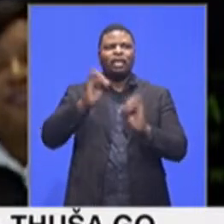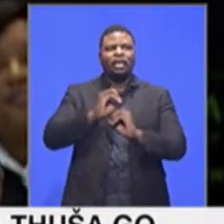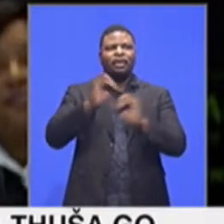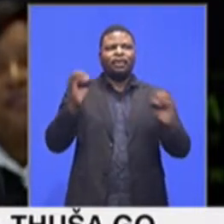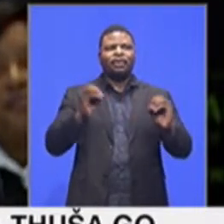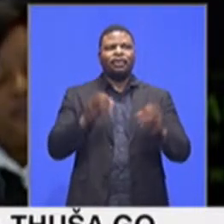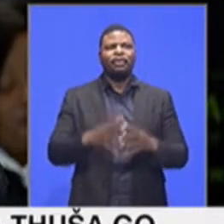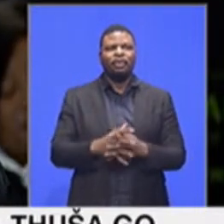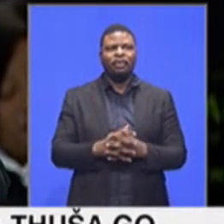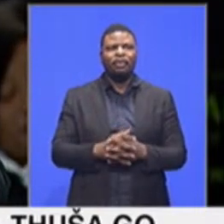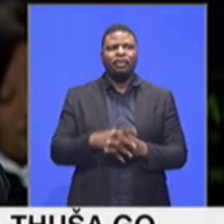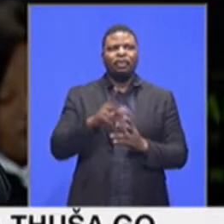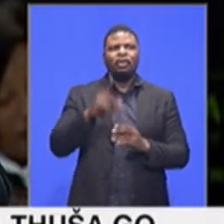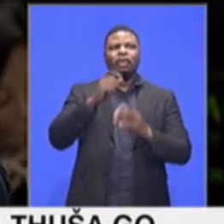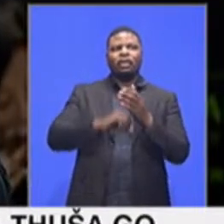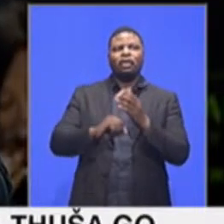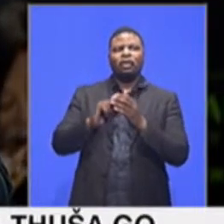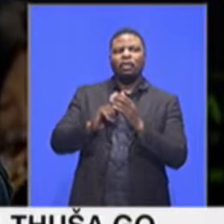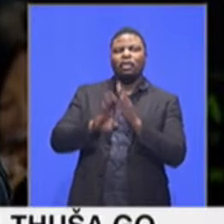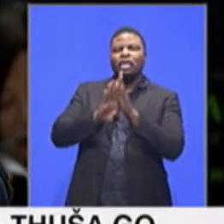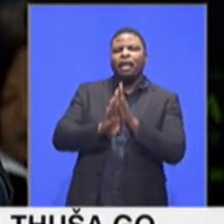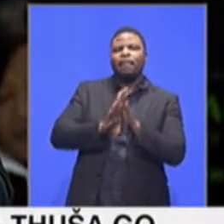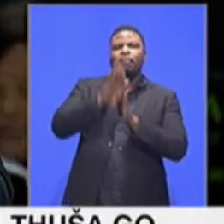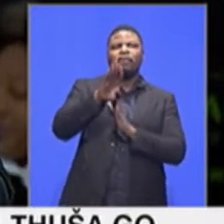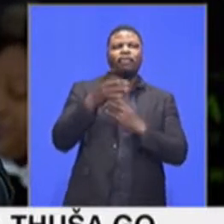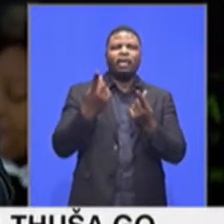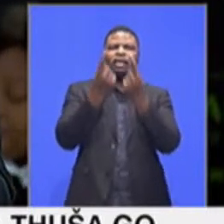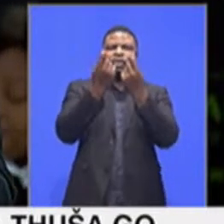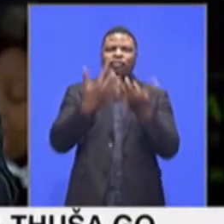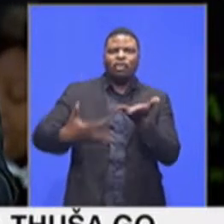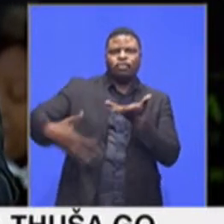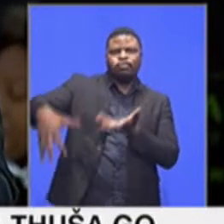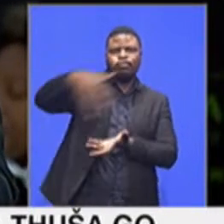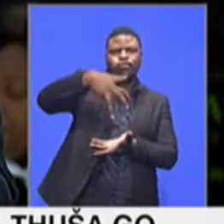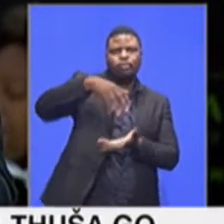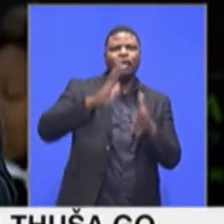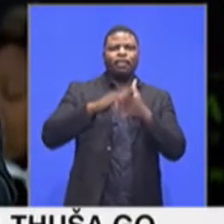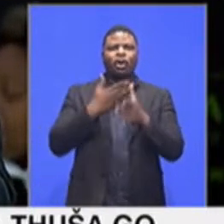The improvement in revenue is due to higher collection